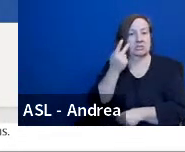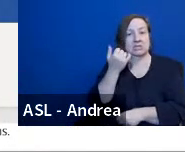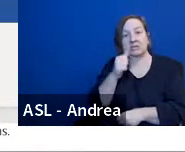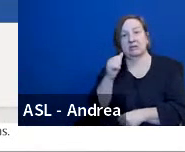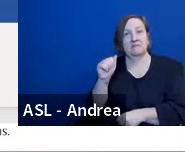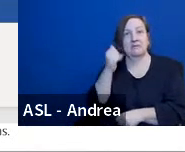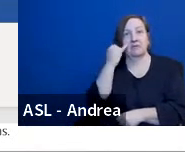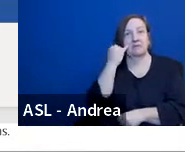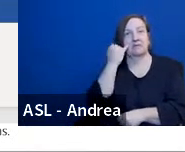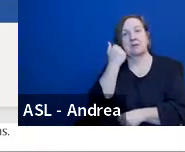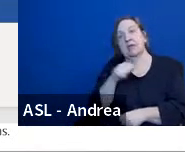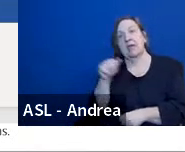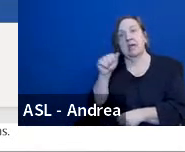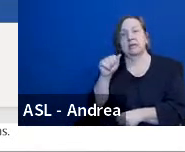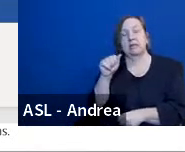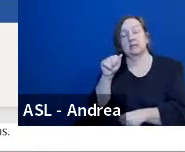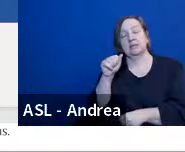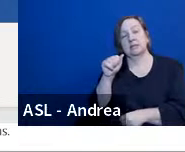corresponding